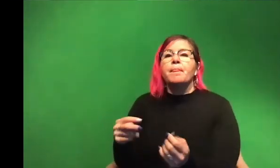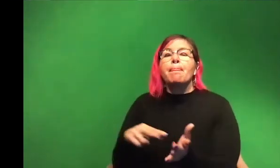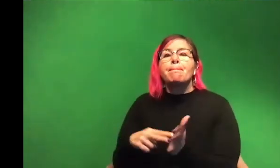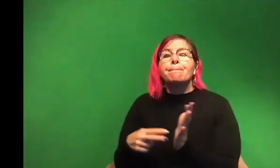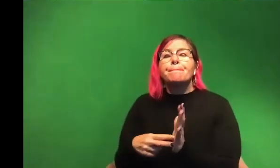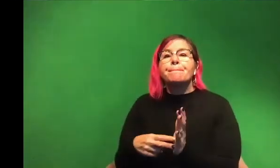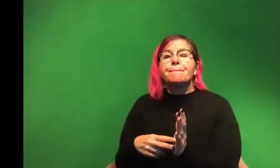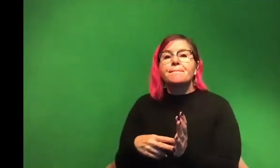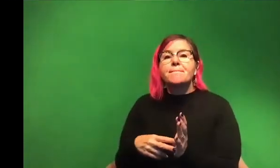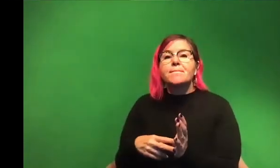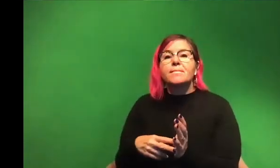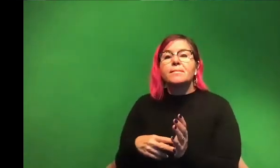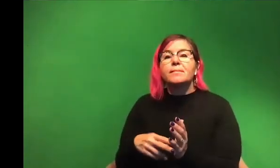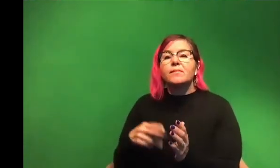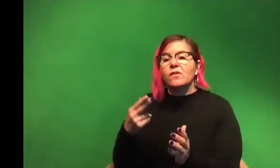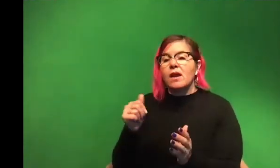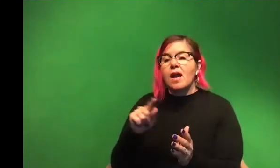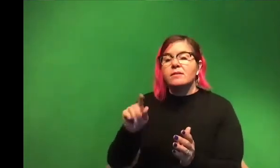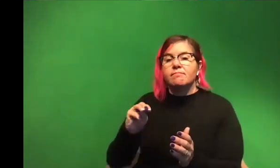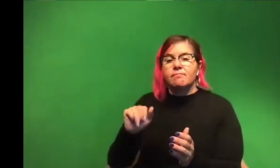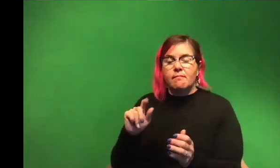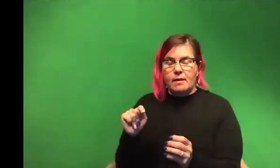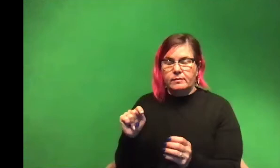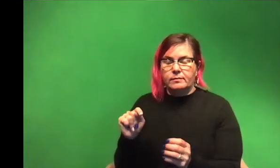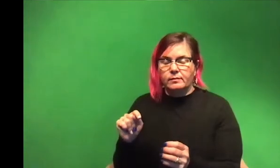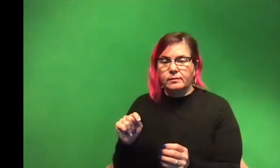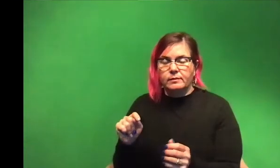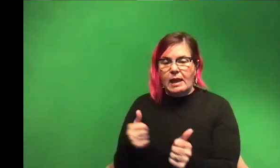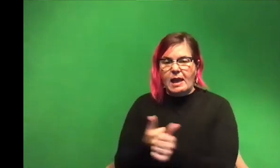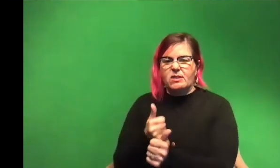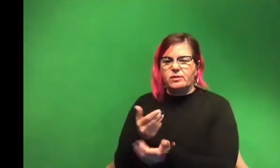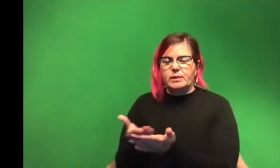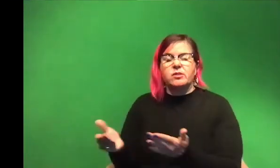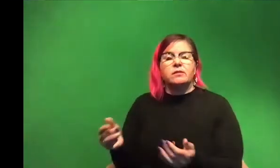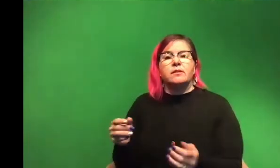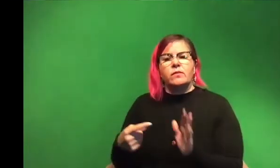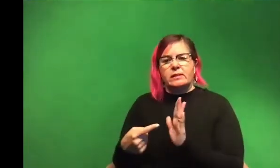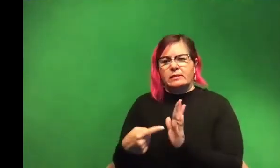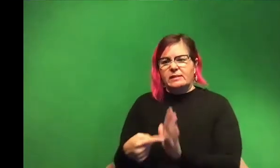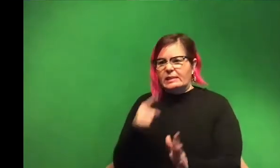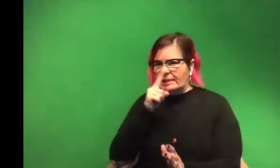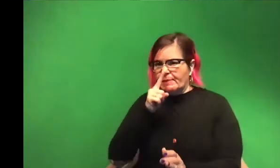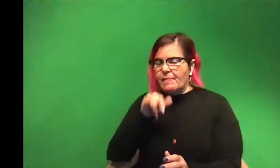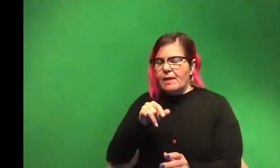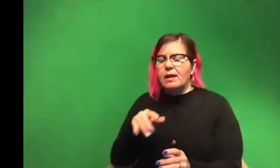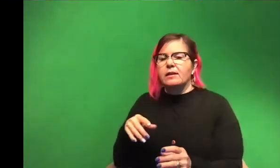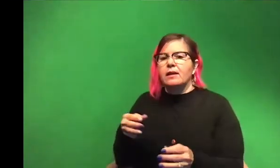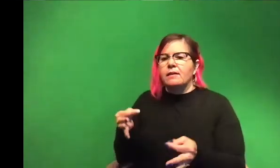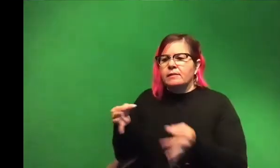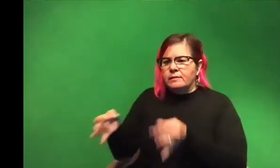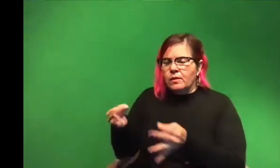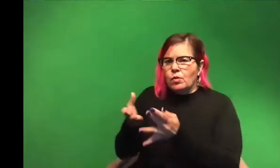for stuff like hazmat, if we simulate a hazmat incident, that kind of works someone through that type